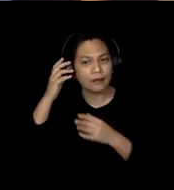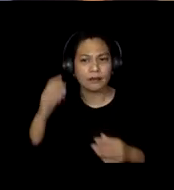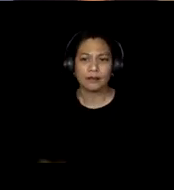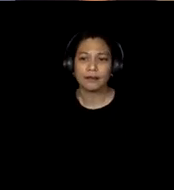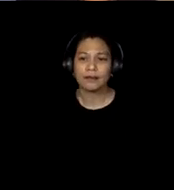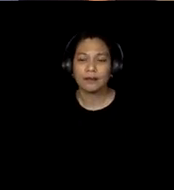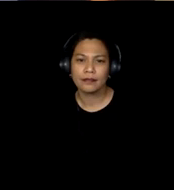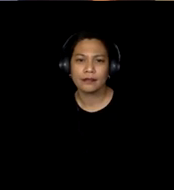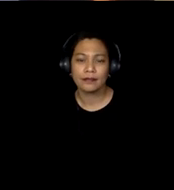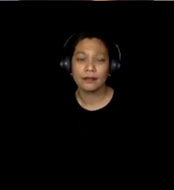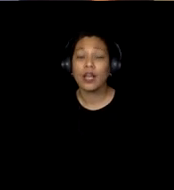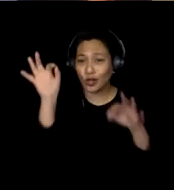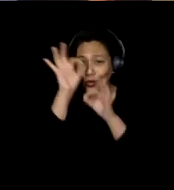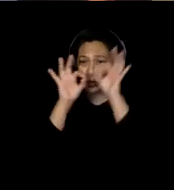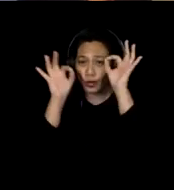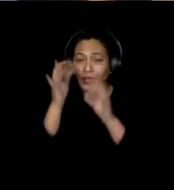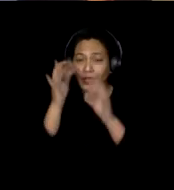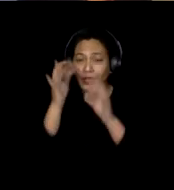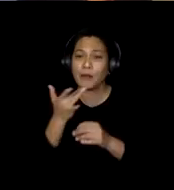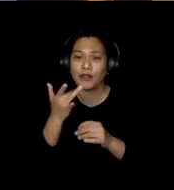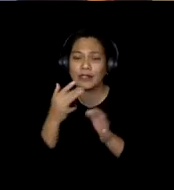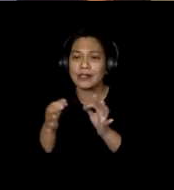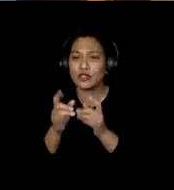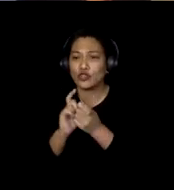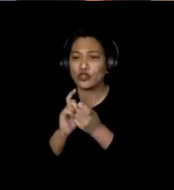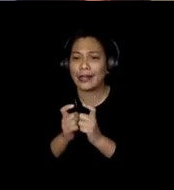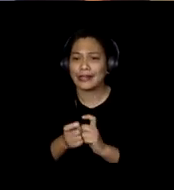Oh yes, Google prefers to translate languages that